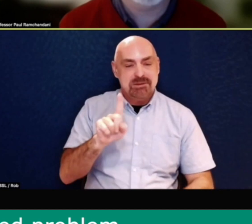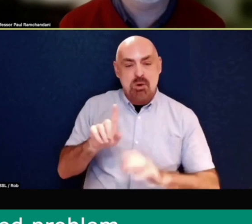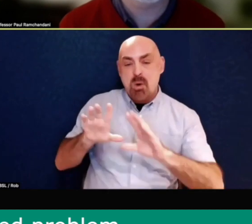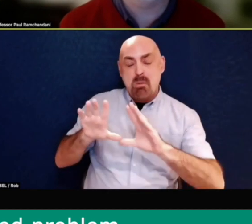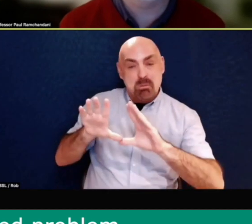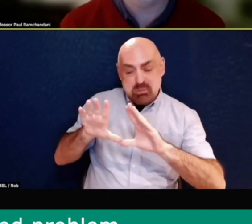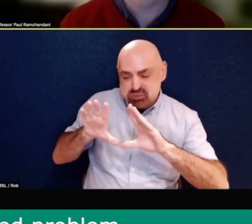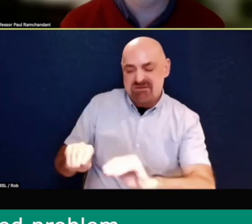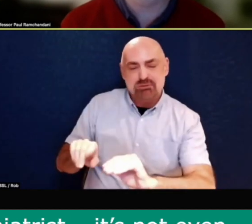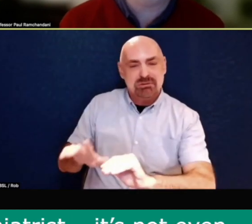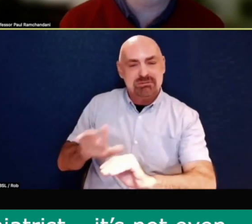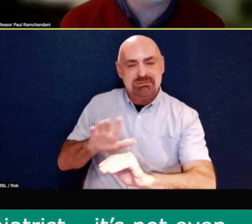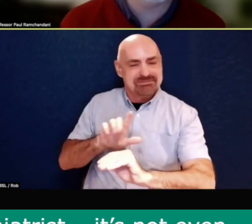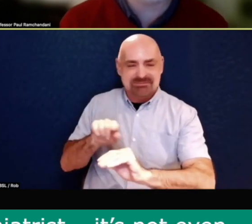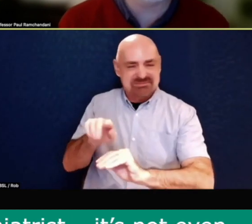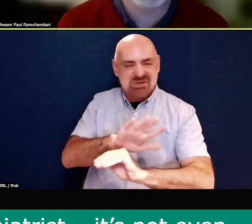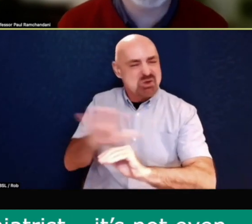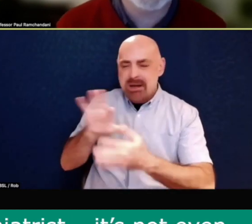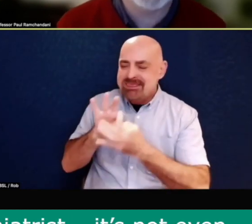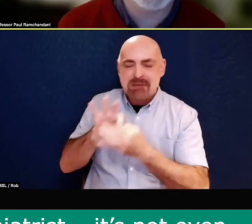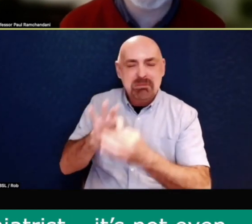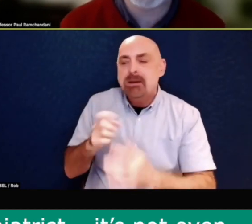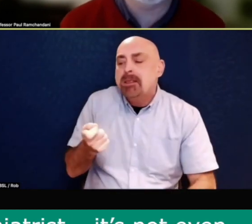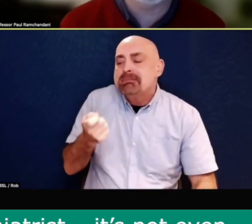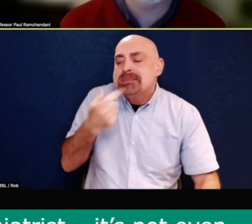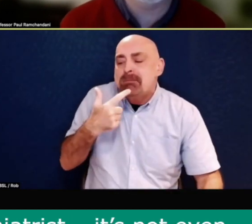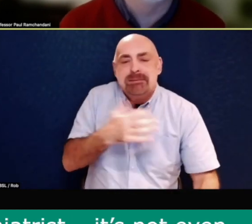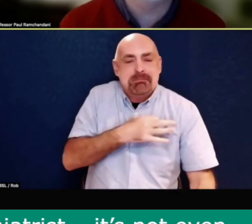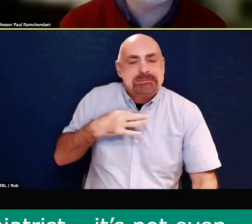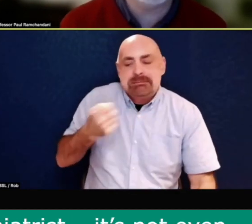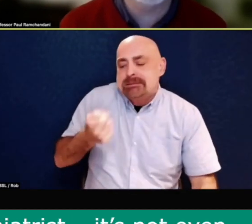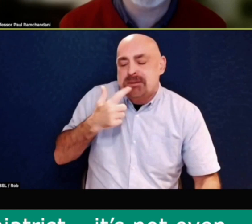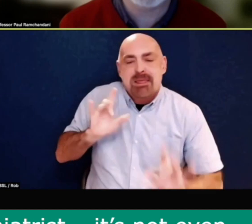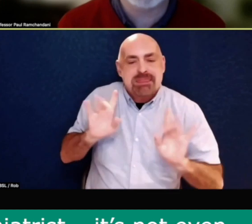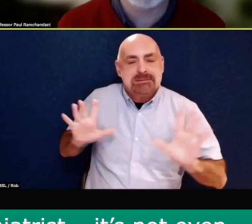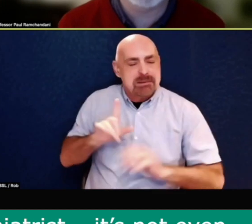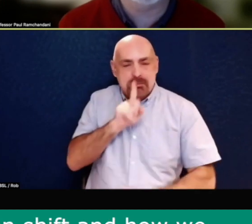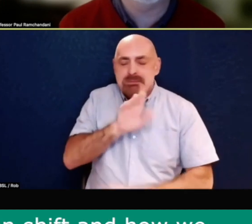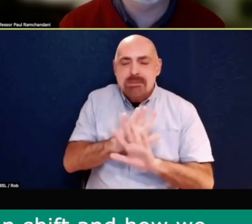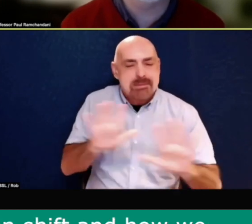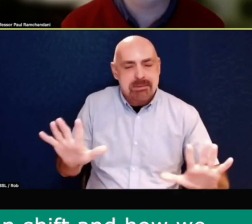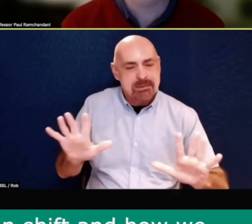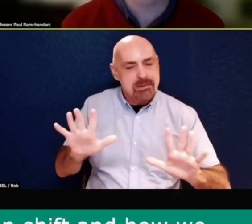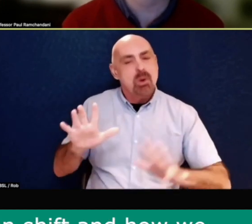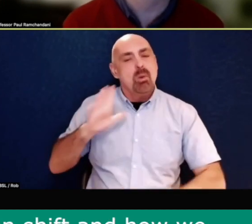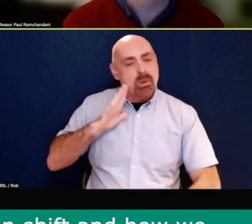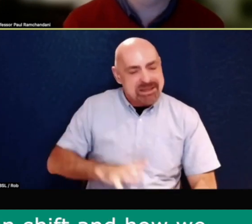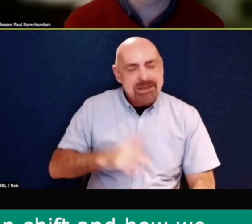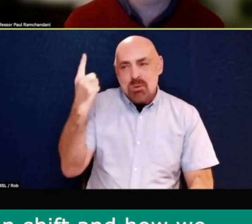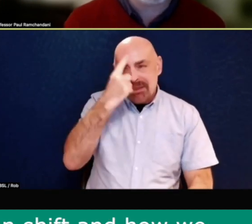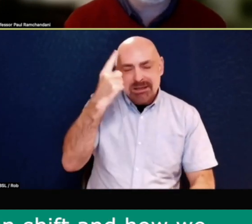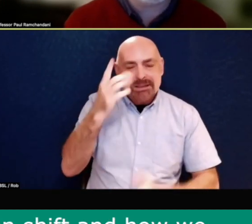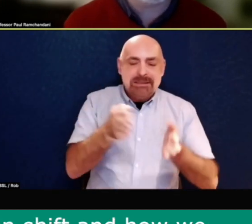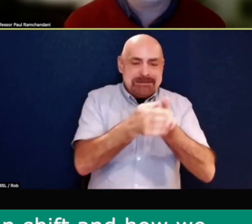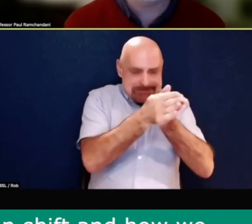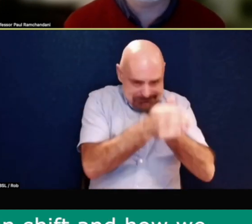a therapy-shaped problem. It's not really a tablet-shaped problem. I'm a psychiatrist. It's not even really a CAM-shaped problem. We need to be thinking